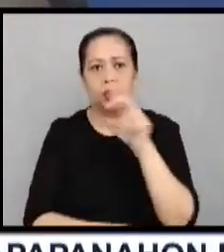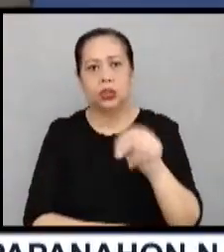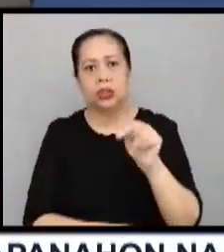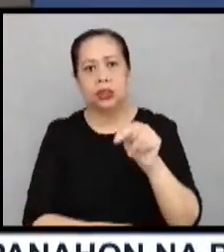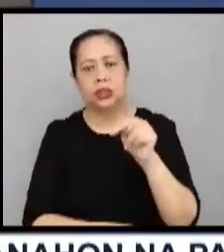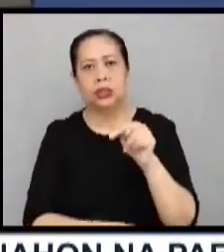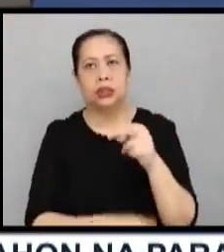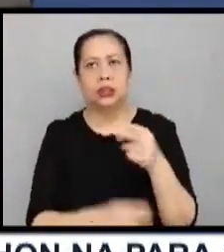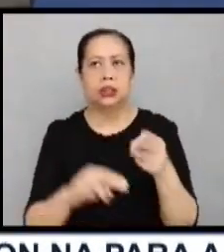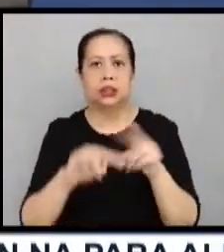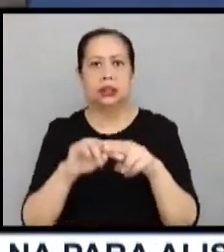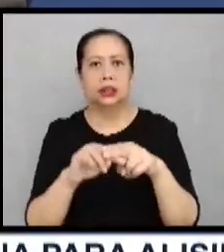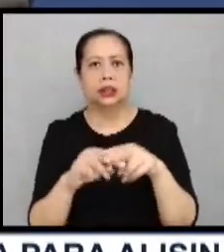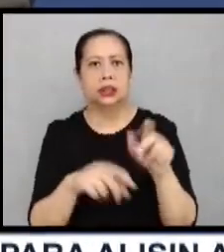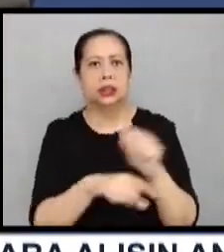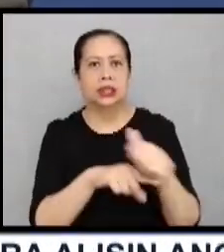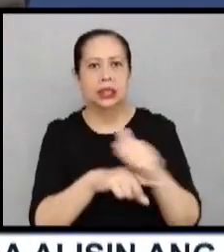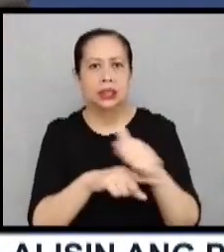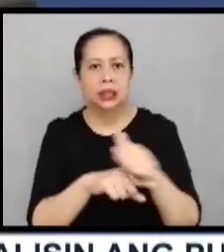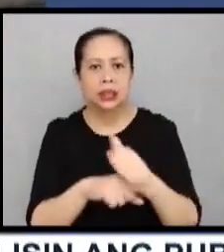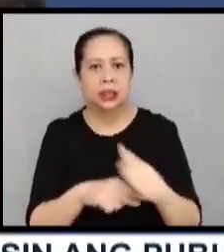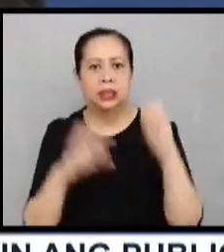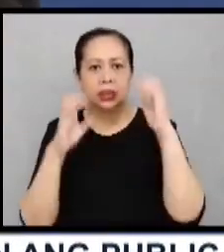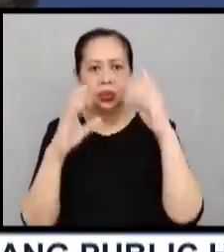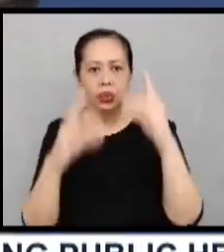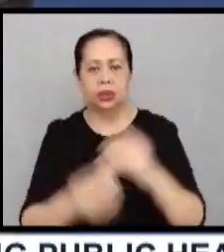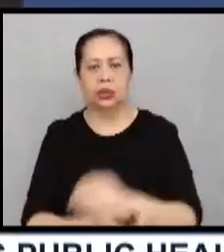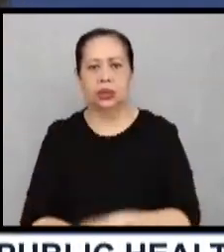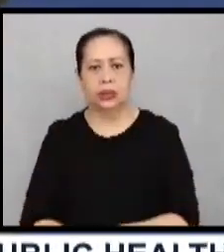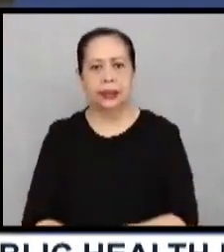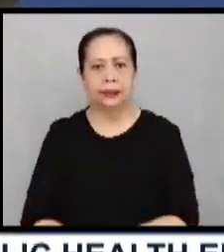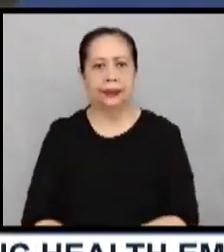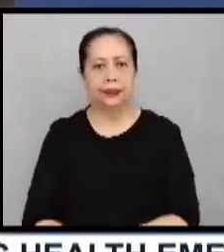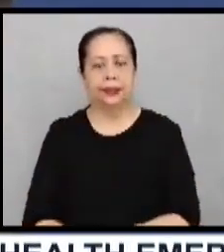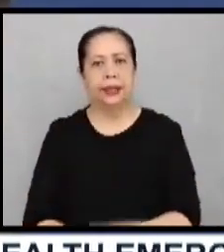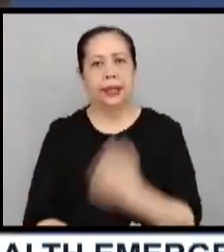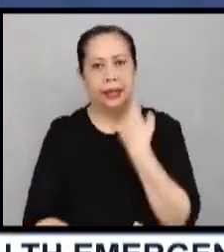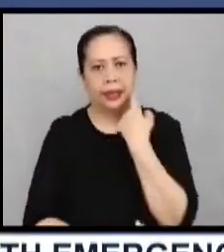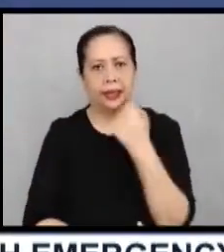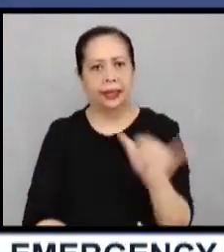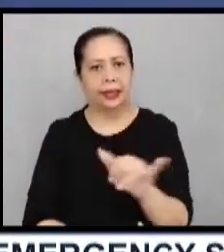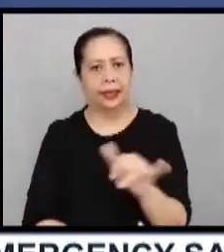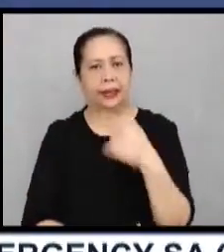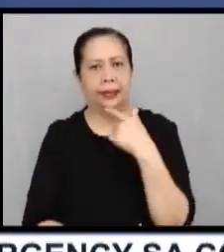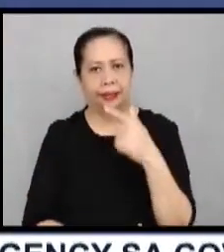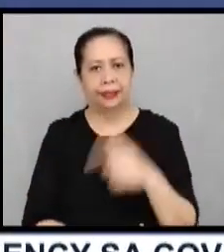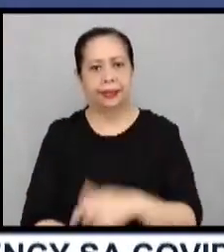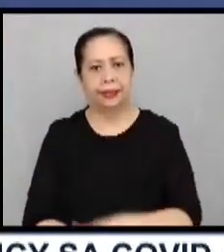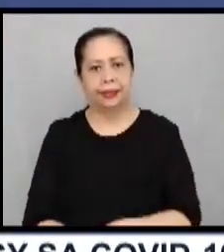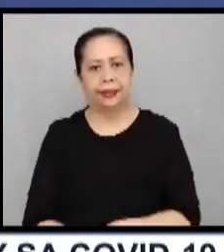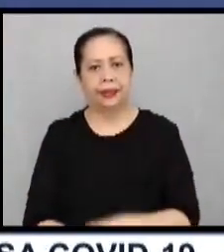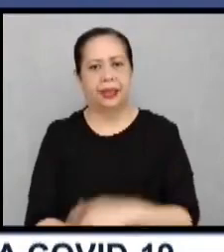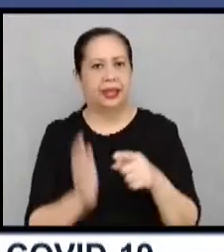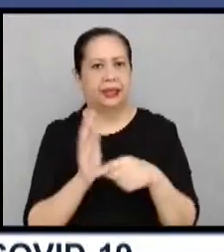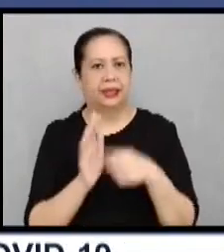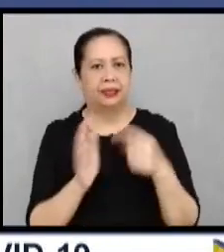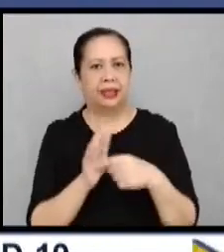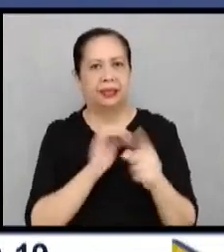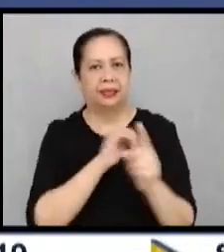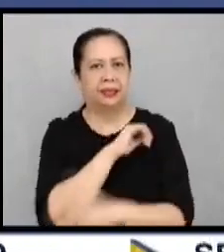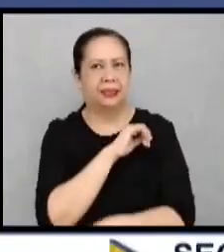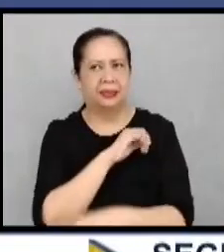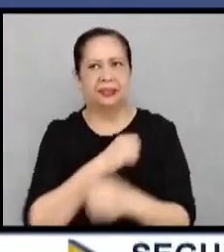expand training and education. No? As mentioned by Mr. Todd, sometimes the penalties